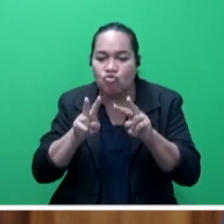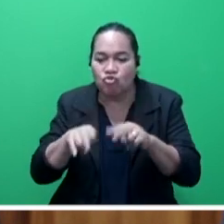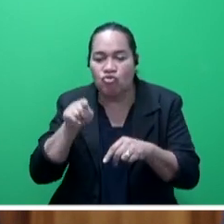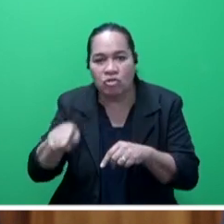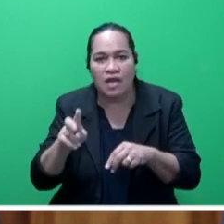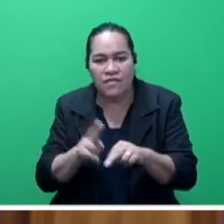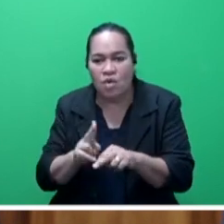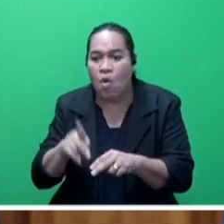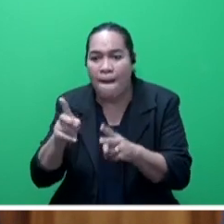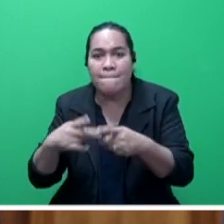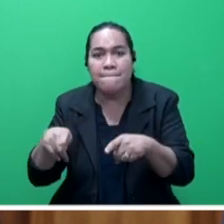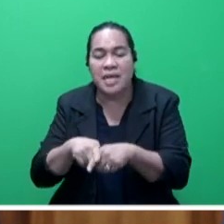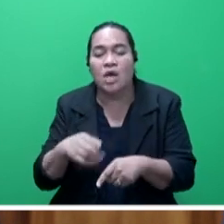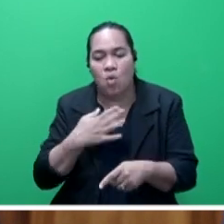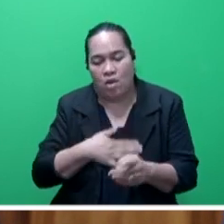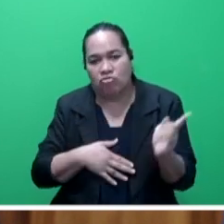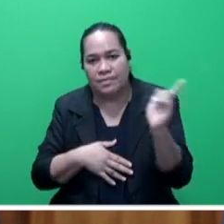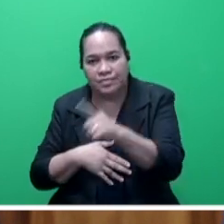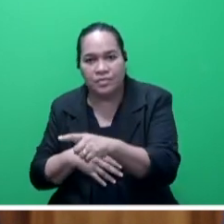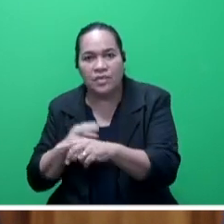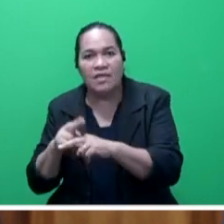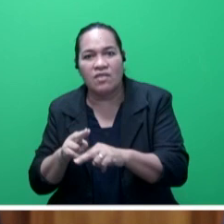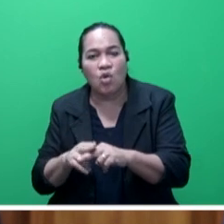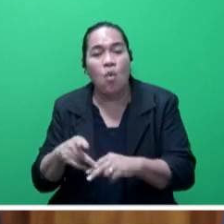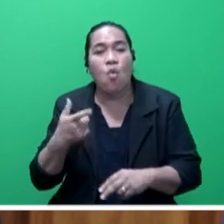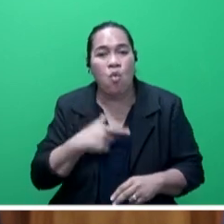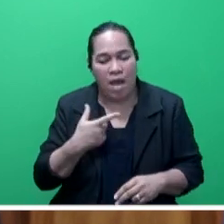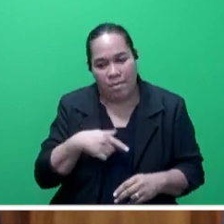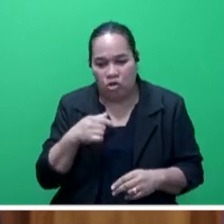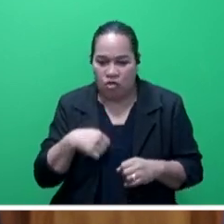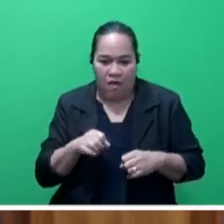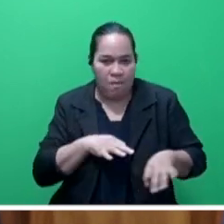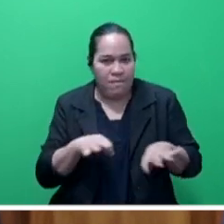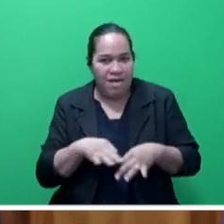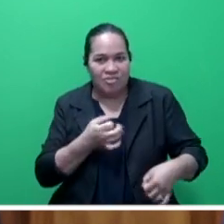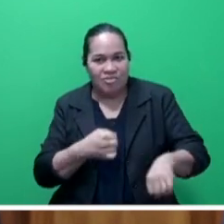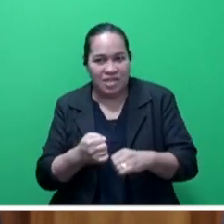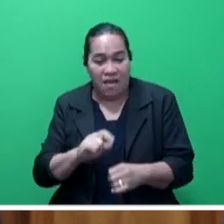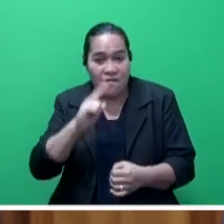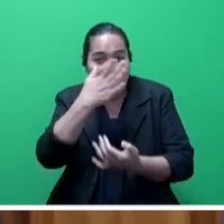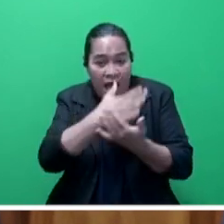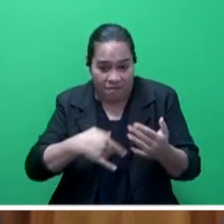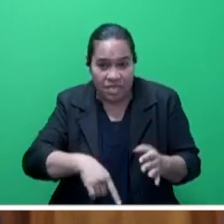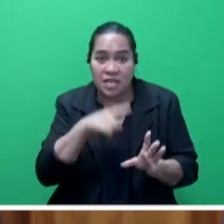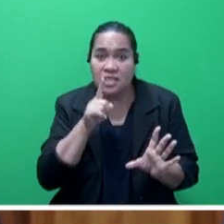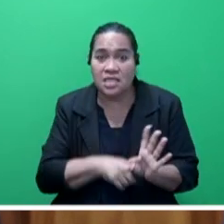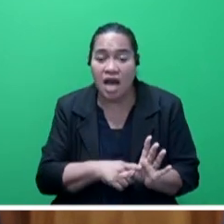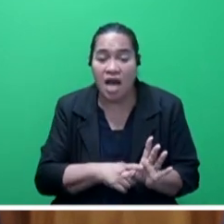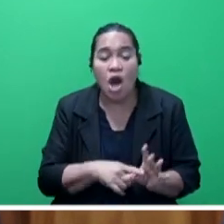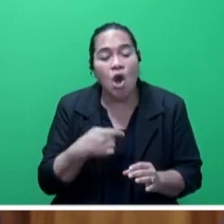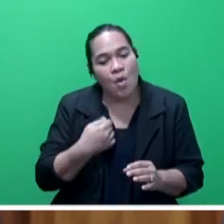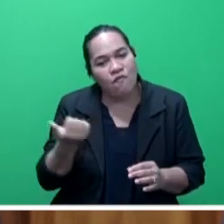and the one place that they want to come to is Fiji, because all we put in place. For the first half of this year, Honourable Speaker,